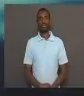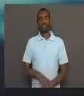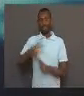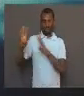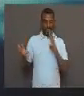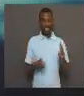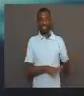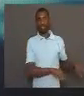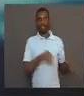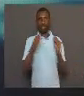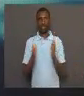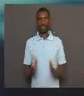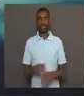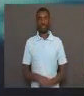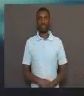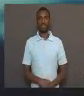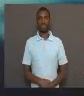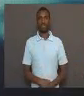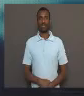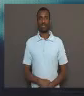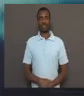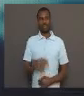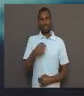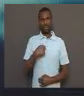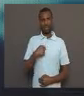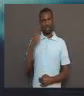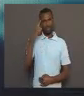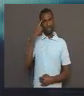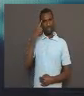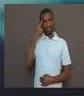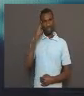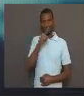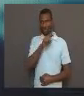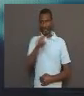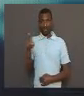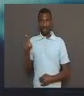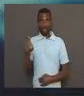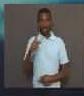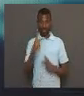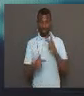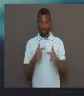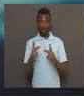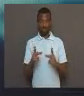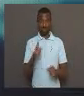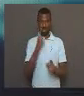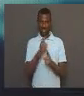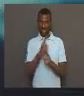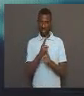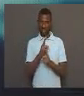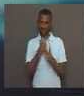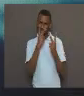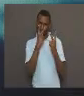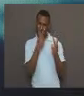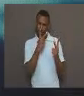Welcome back, students. I am sure you noticed that the process is very